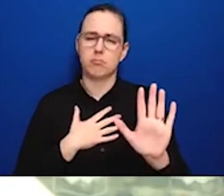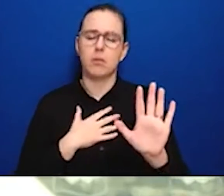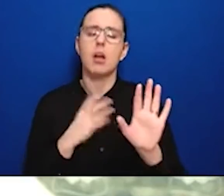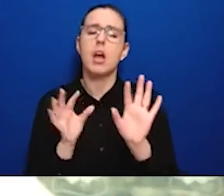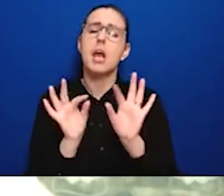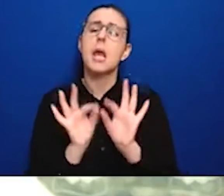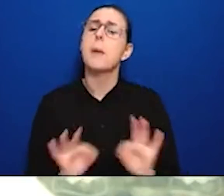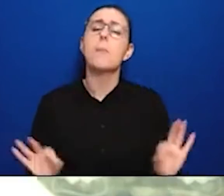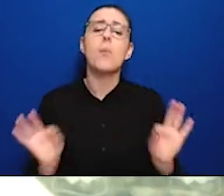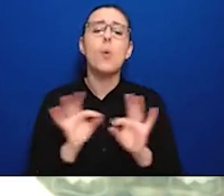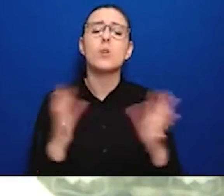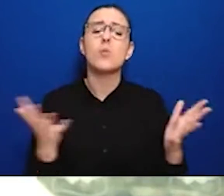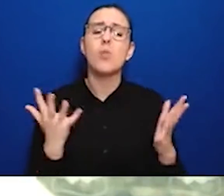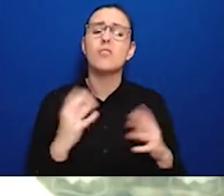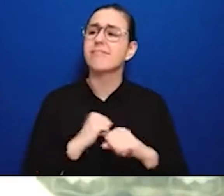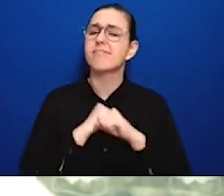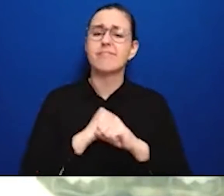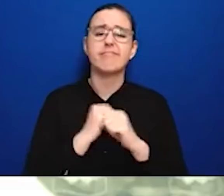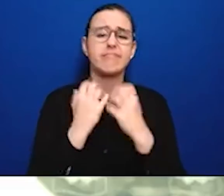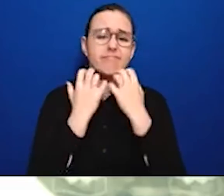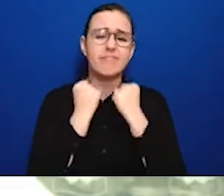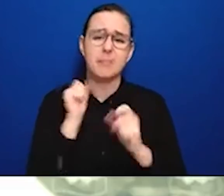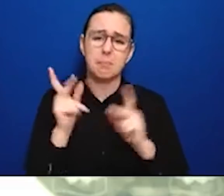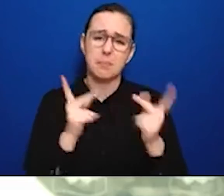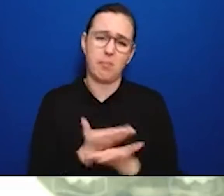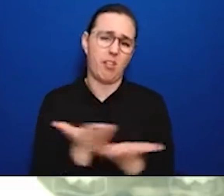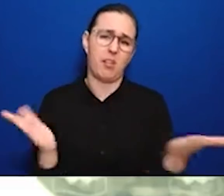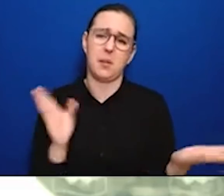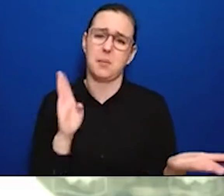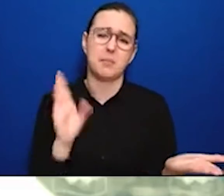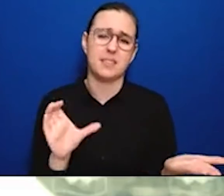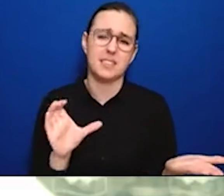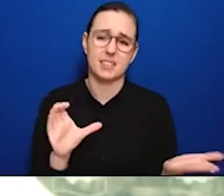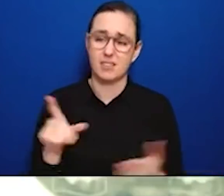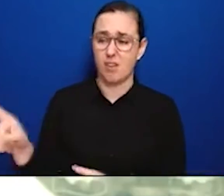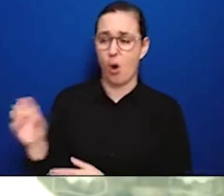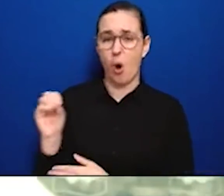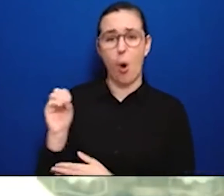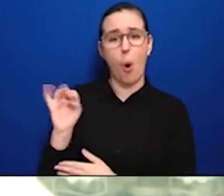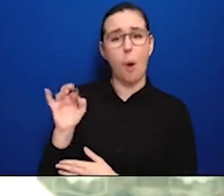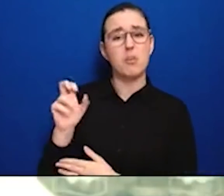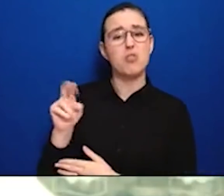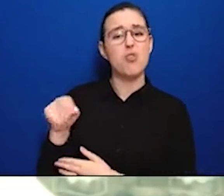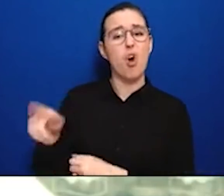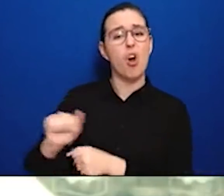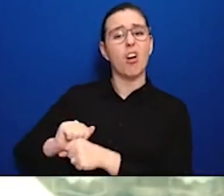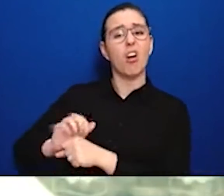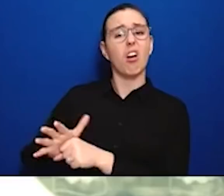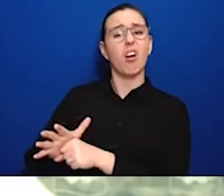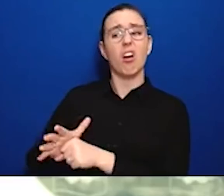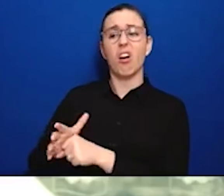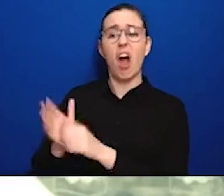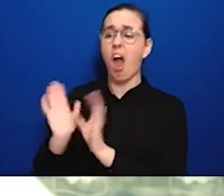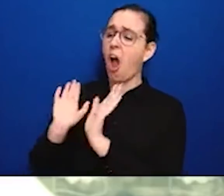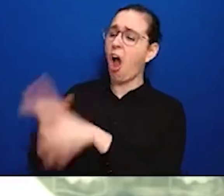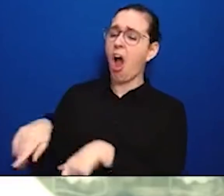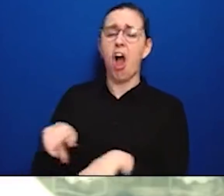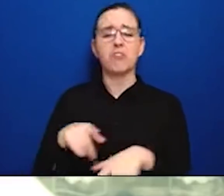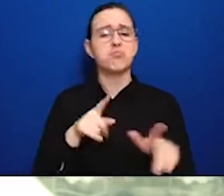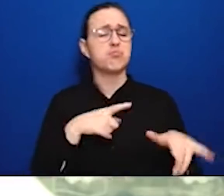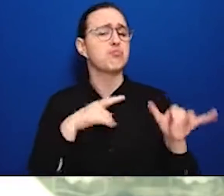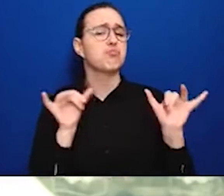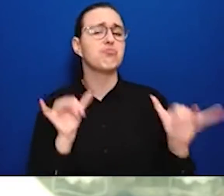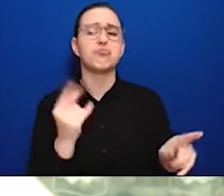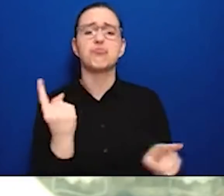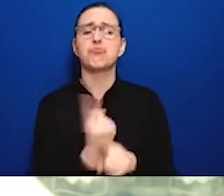Columbians. We cannot leave Omicron unchecked. We will continue to listen and learn and respond to the evolving